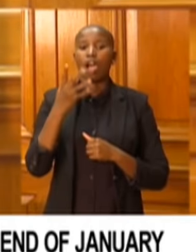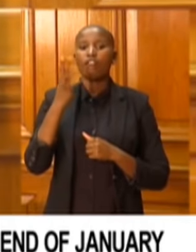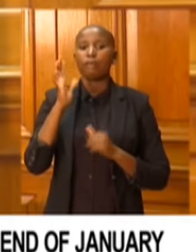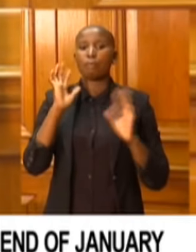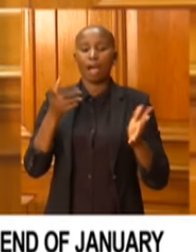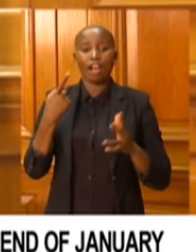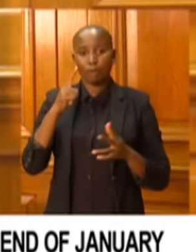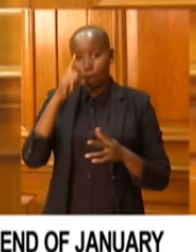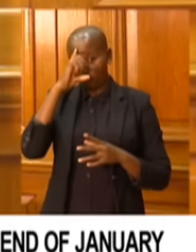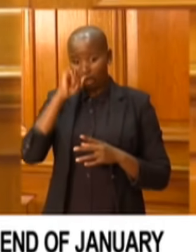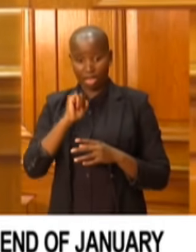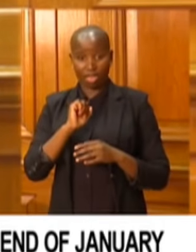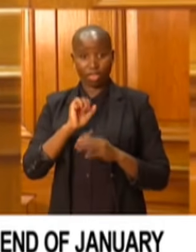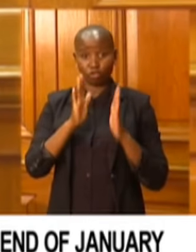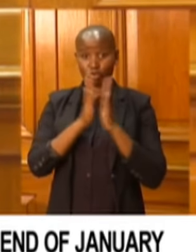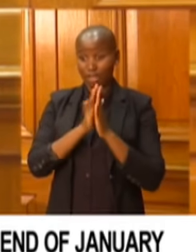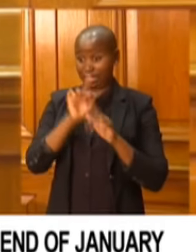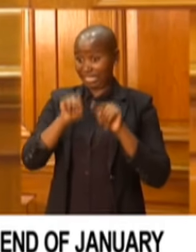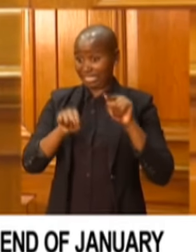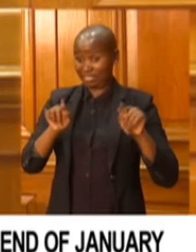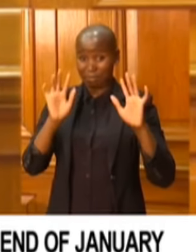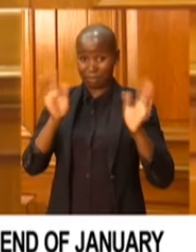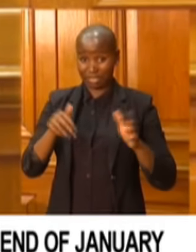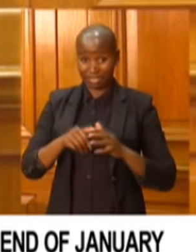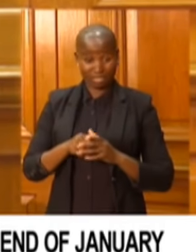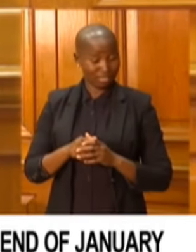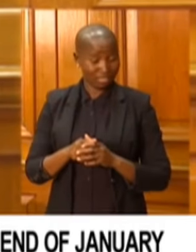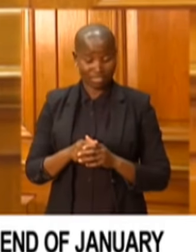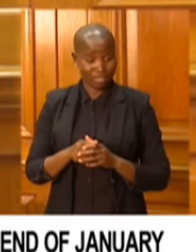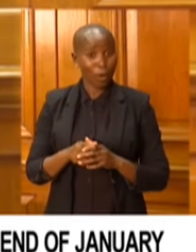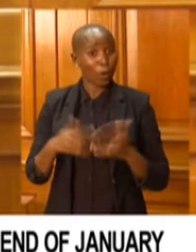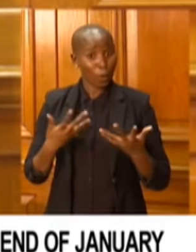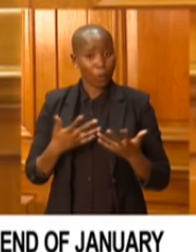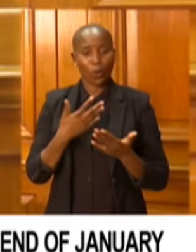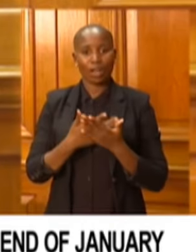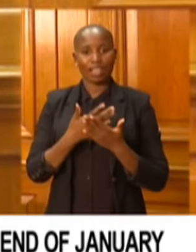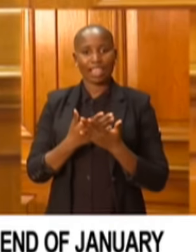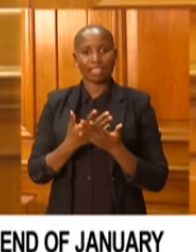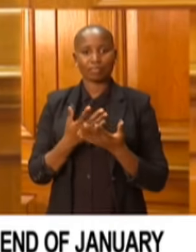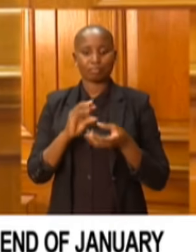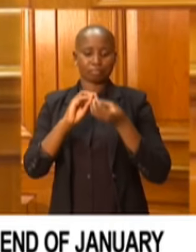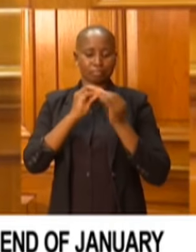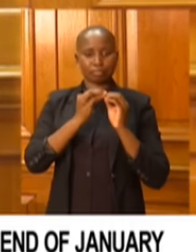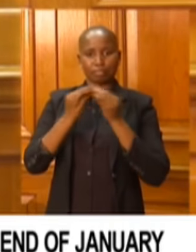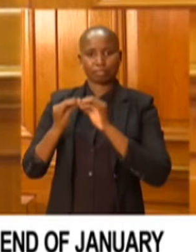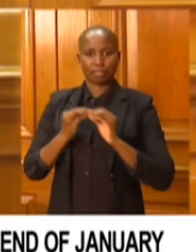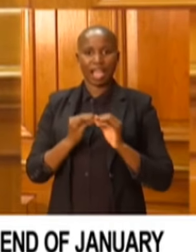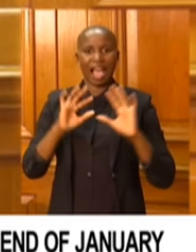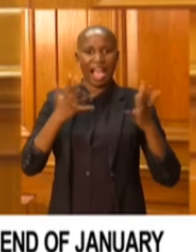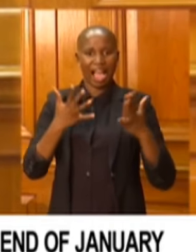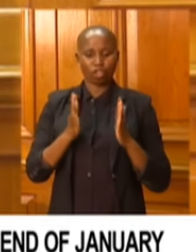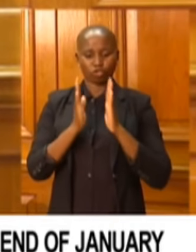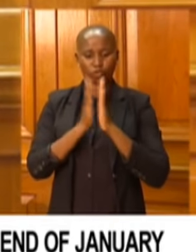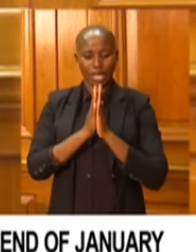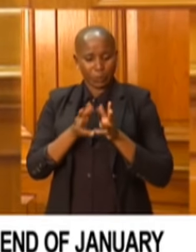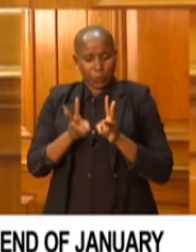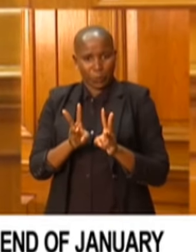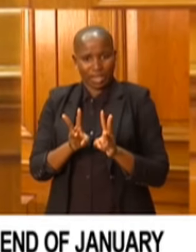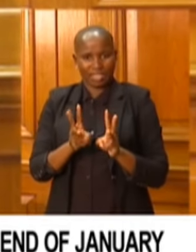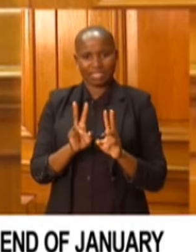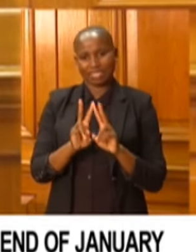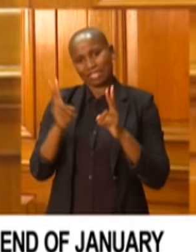faith-based organizations had to limit or to adjust the nature of worship or their